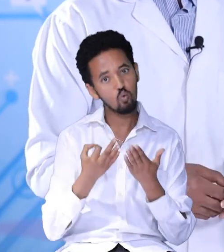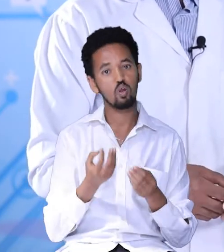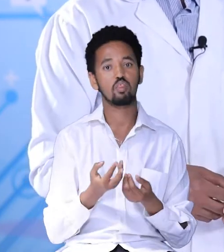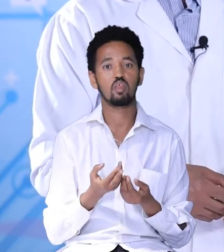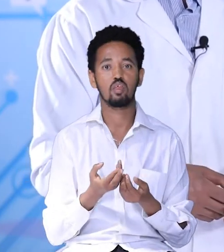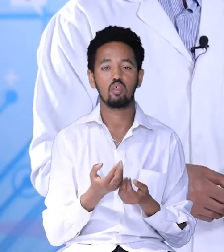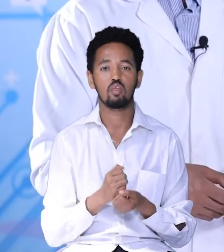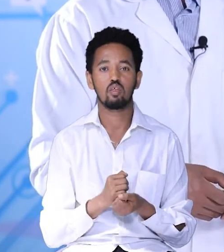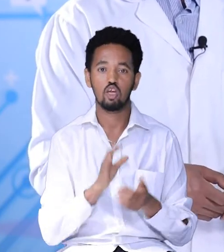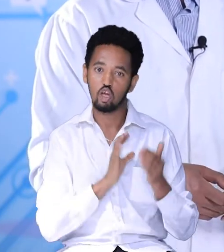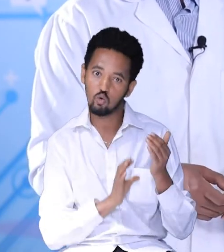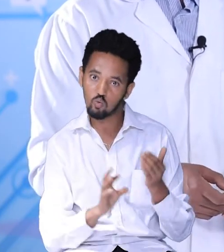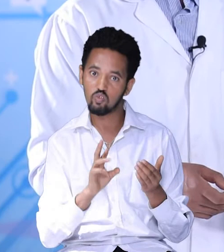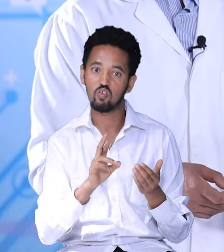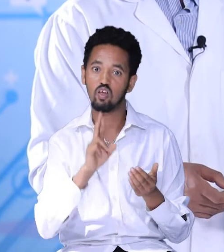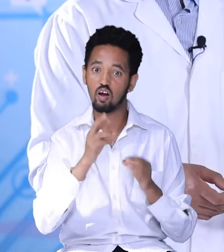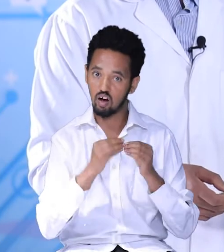rate?